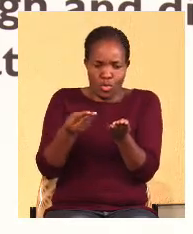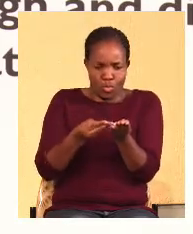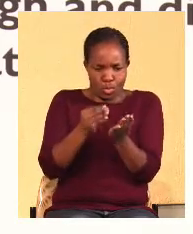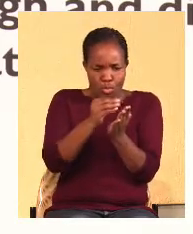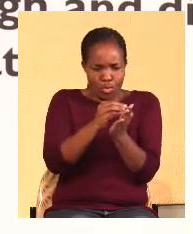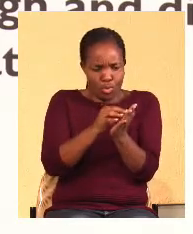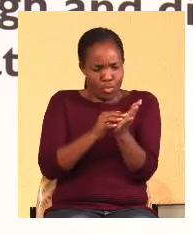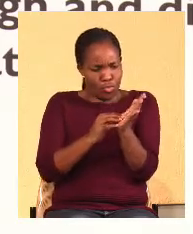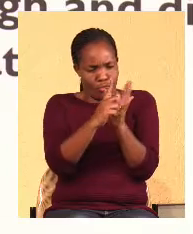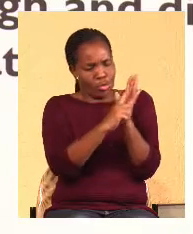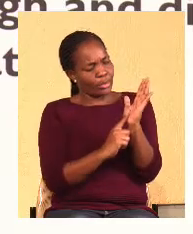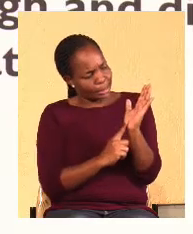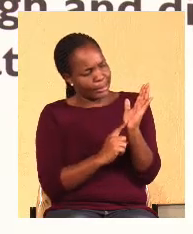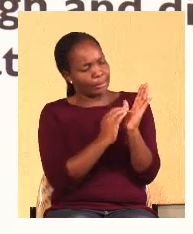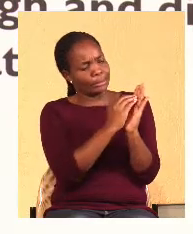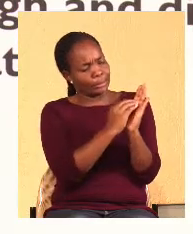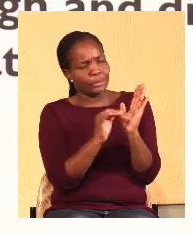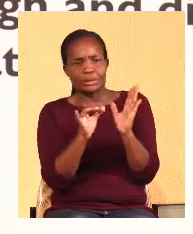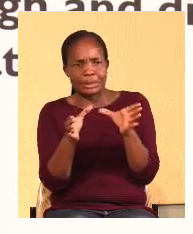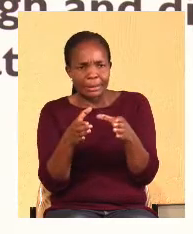list.